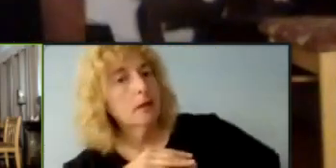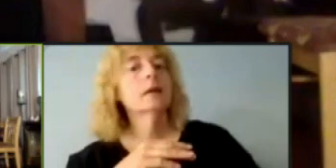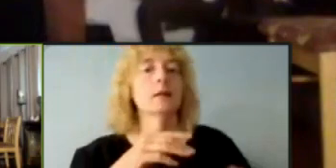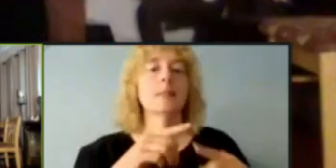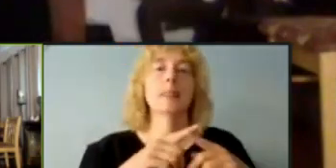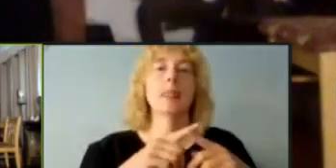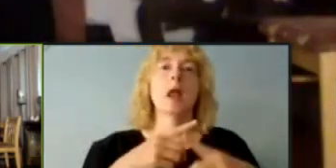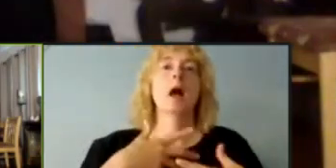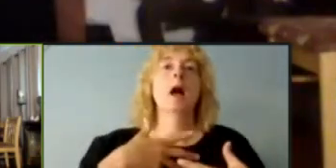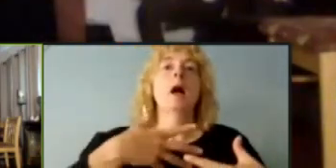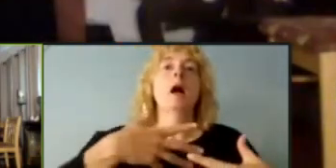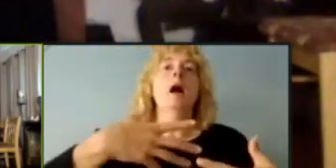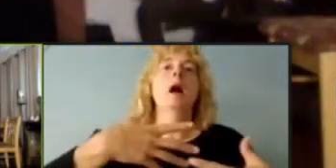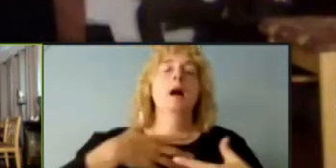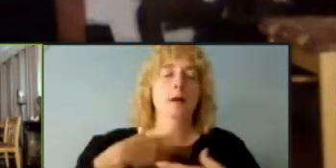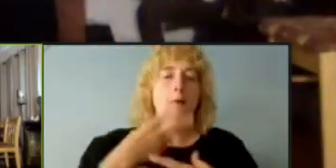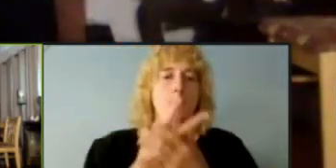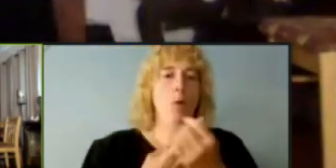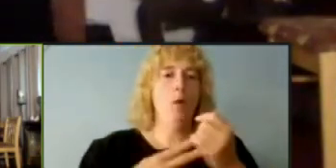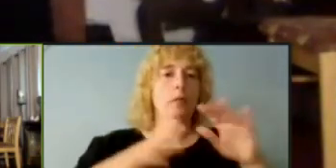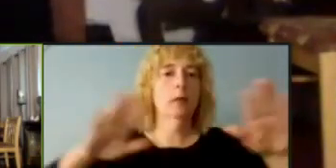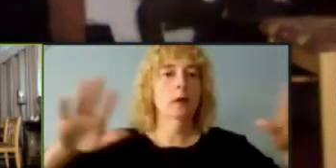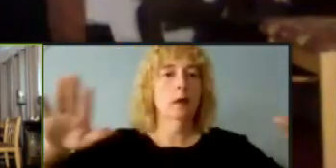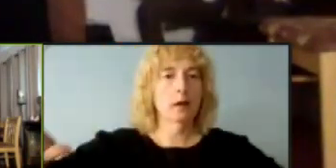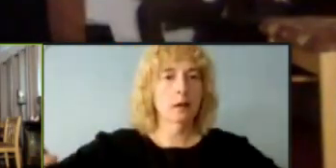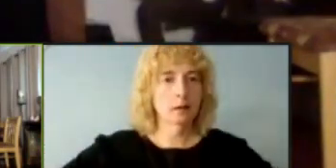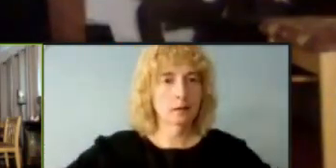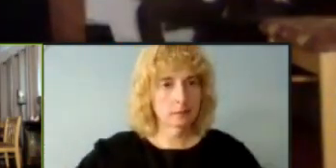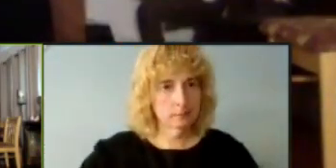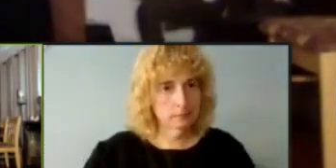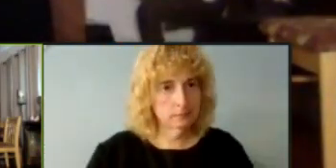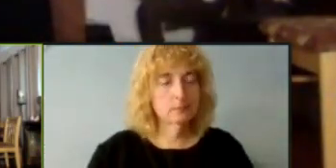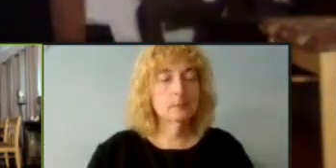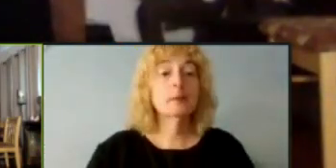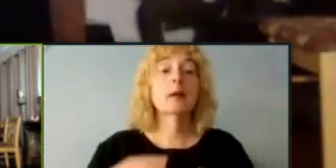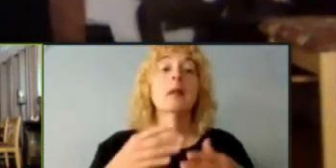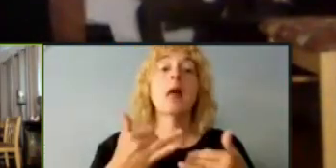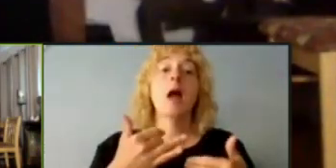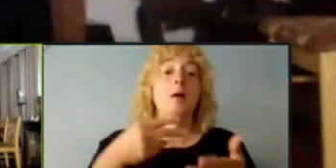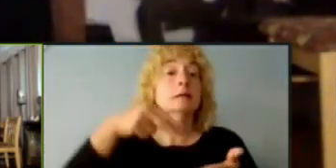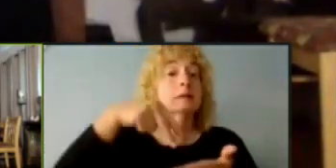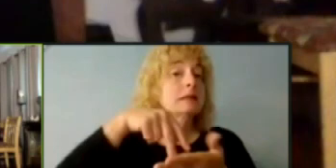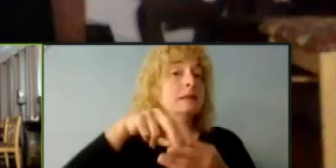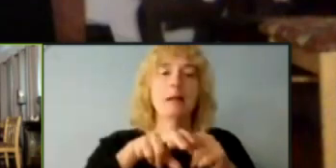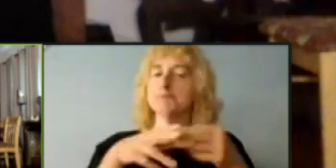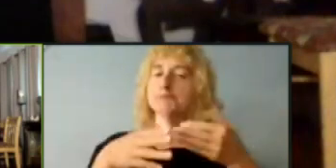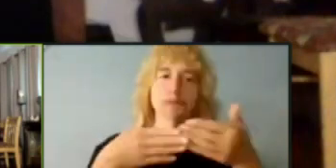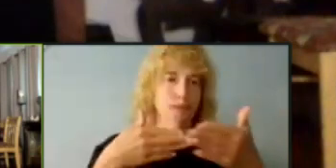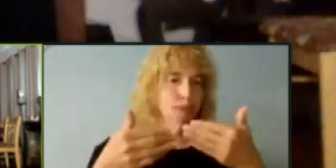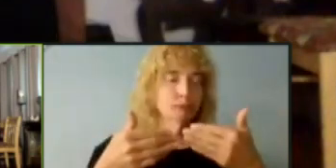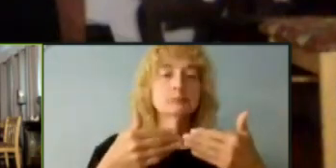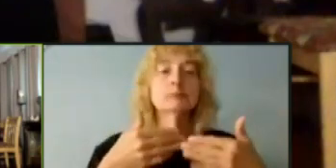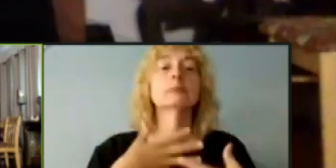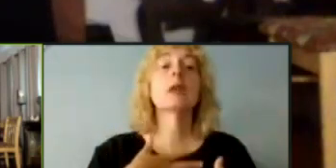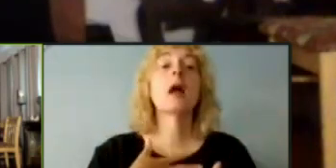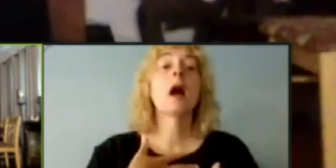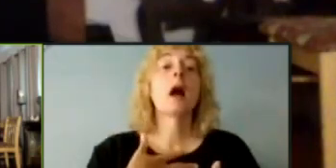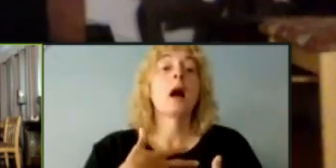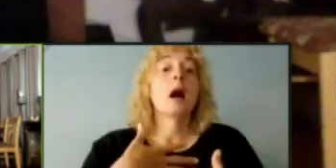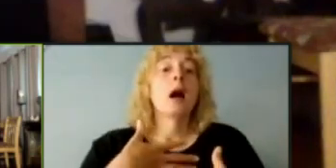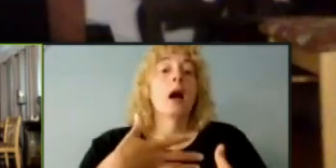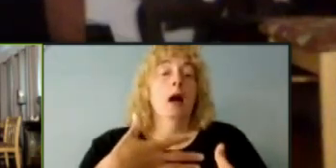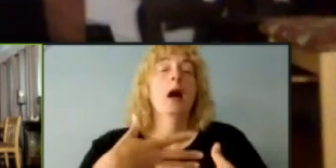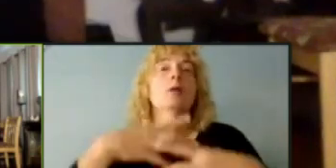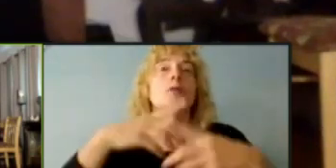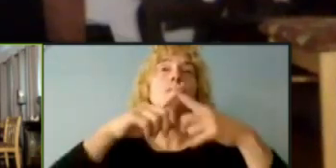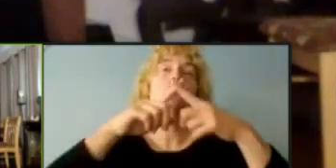All right, everybody, whether you're sitting or standing, both arms wide to the side. Let's visit the top of our mountain. Now this time we're going to